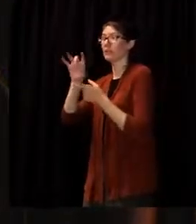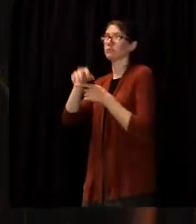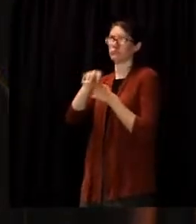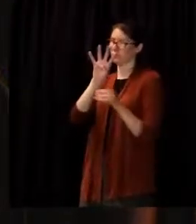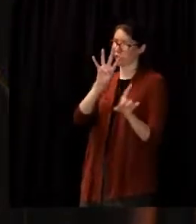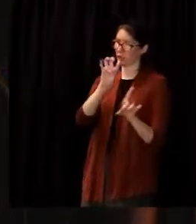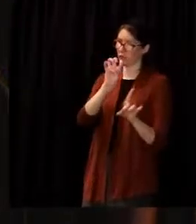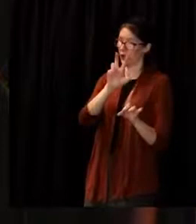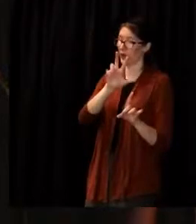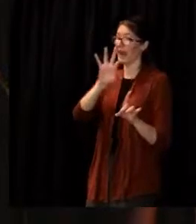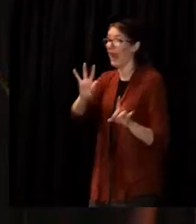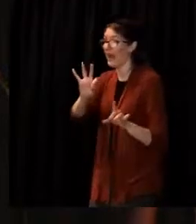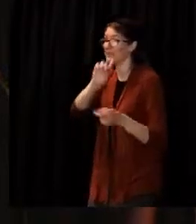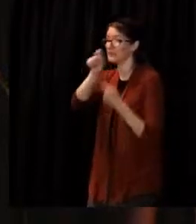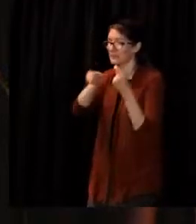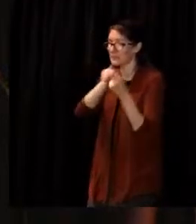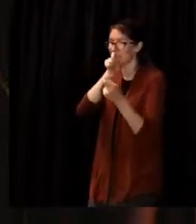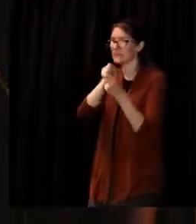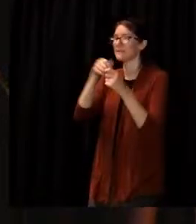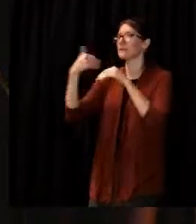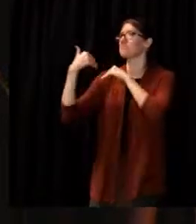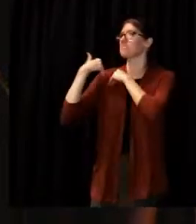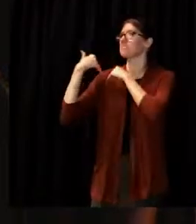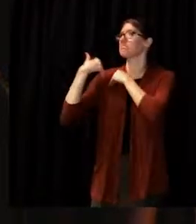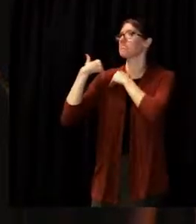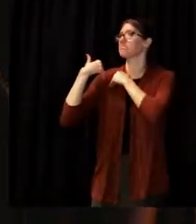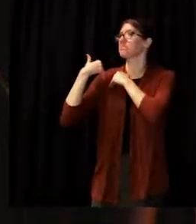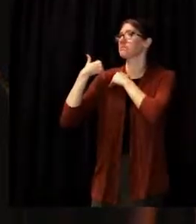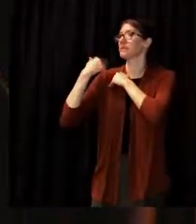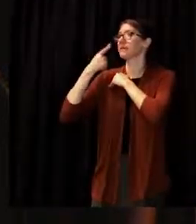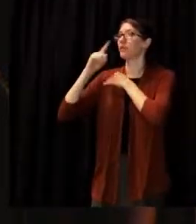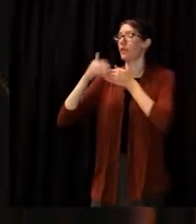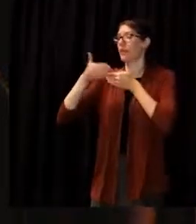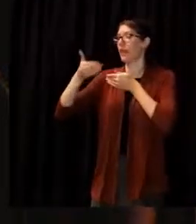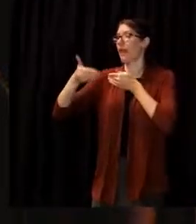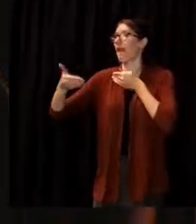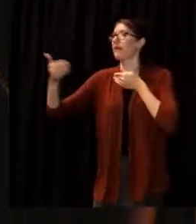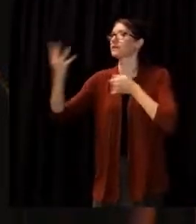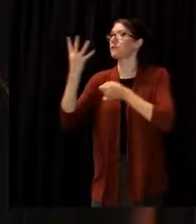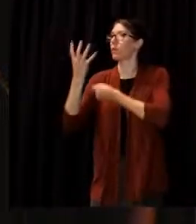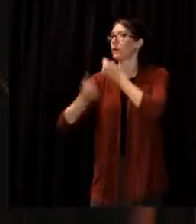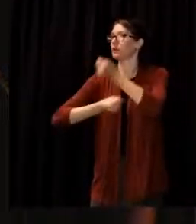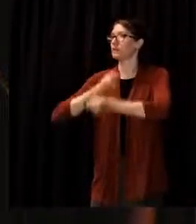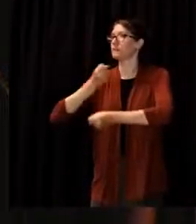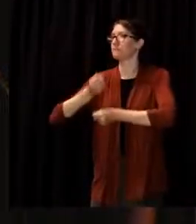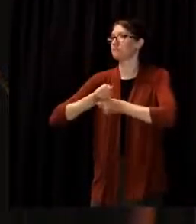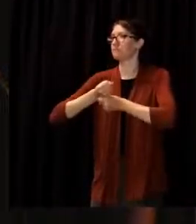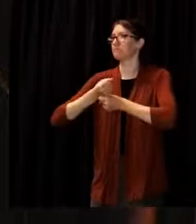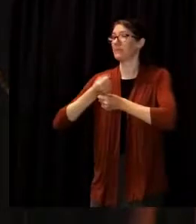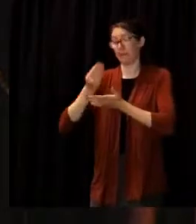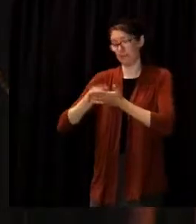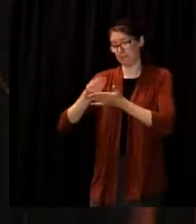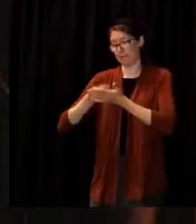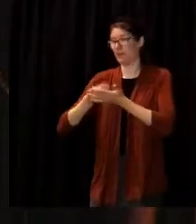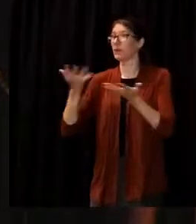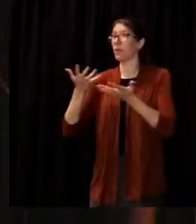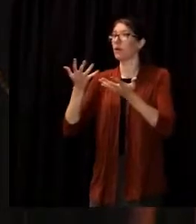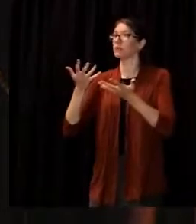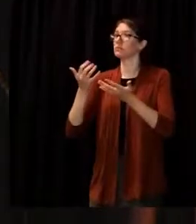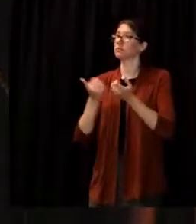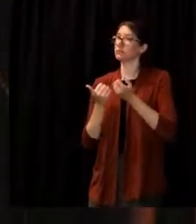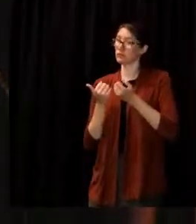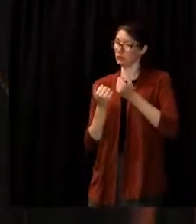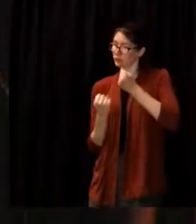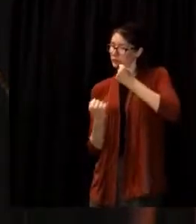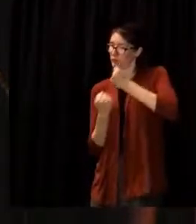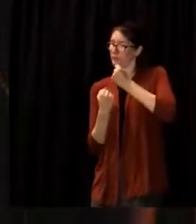439 specific tasks over the next 4 years. And the money that we're trying to raise is just going to front load